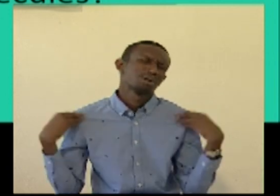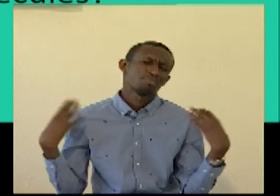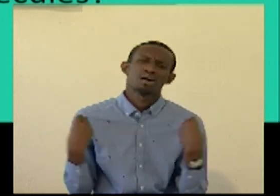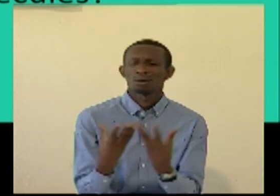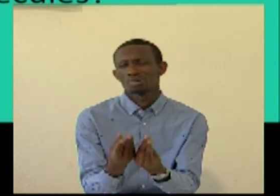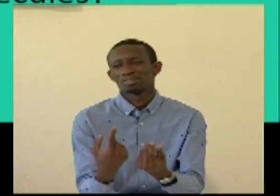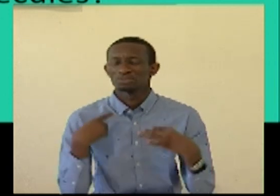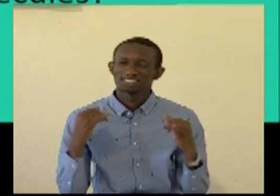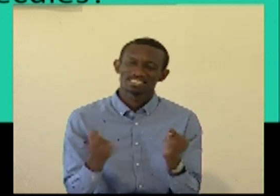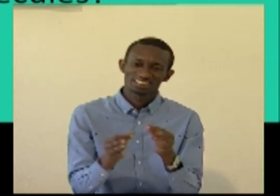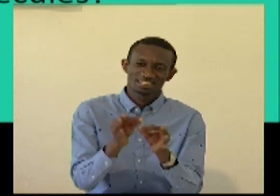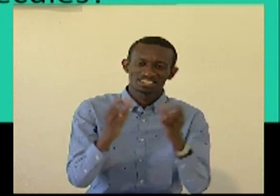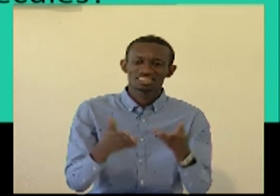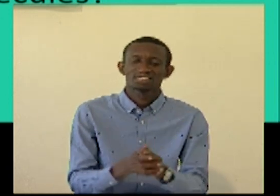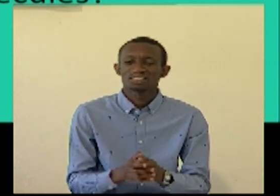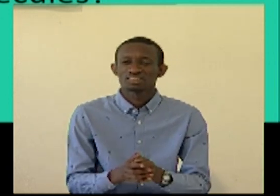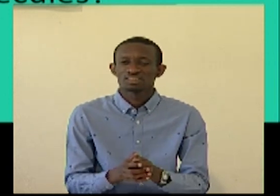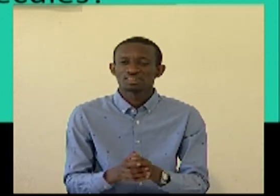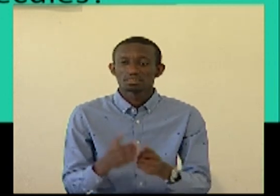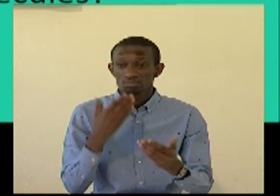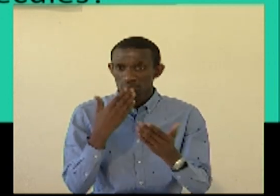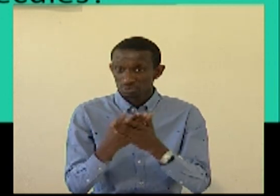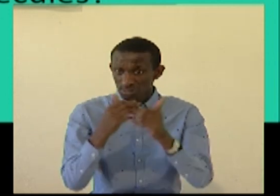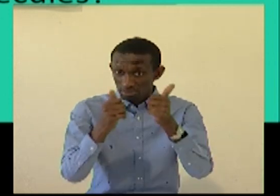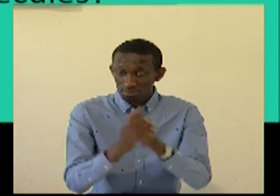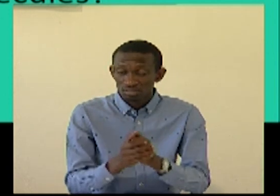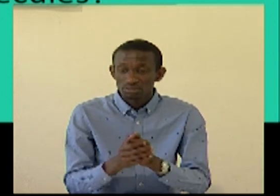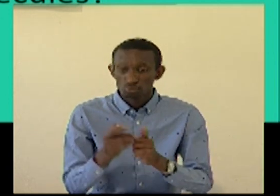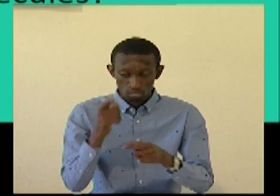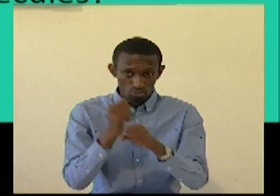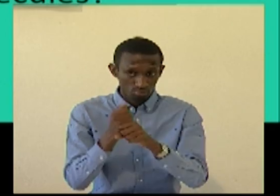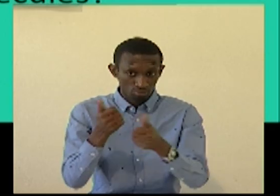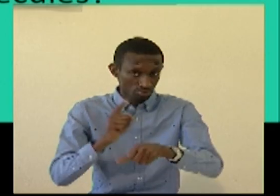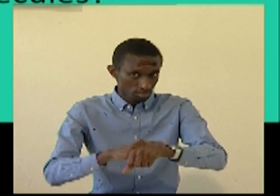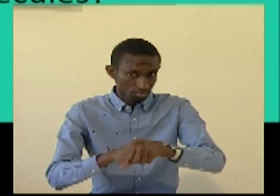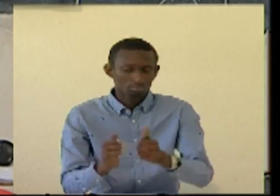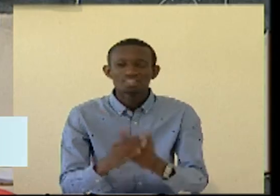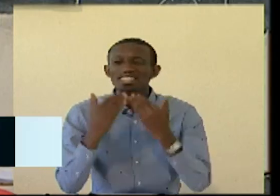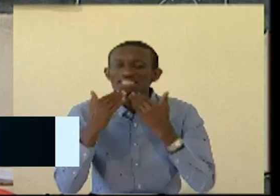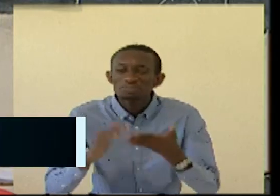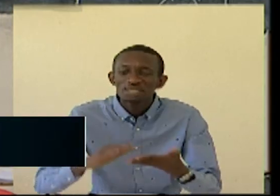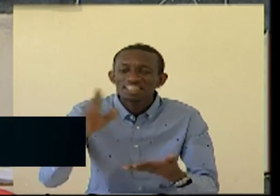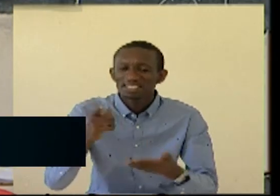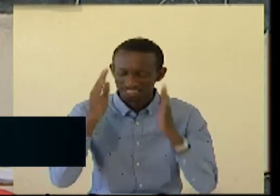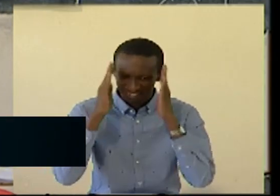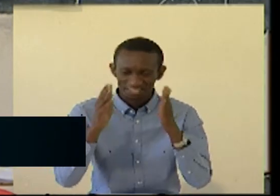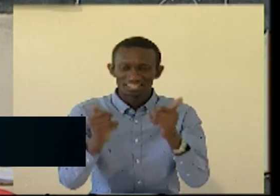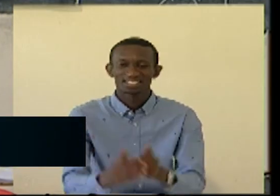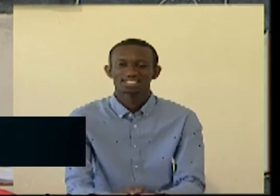get more exercises. Let me hope that you will take time and work it out. Thank you very much for your